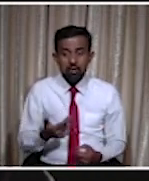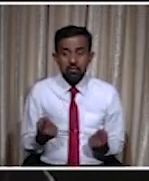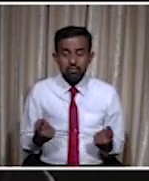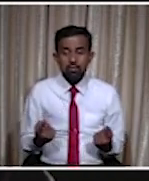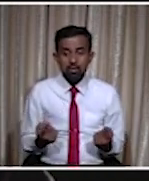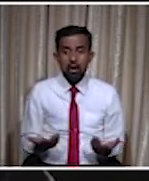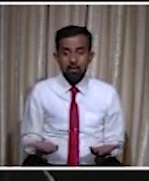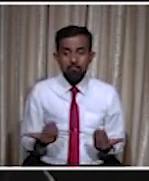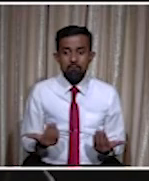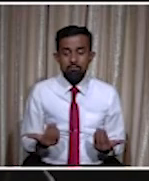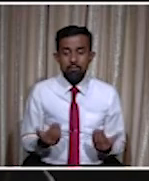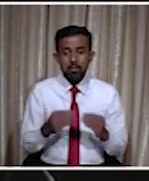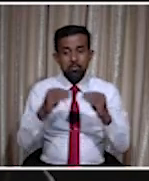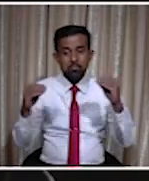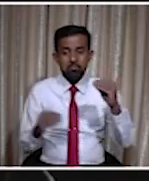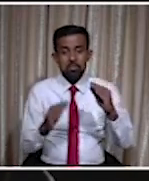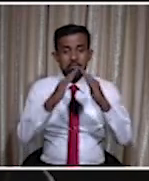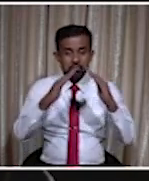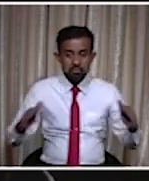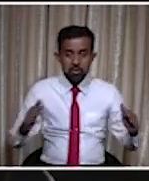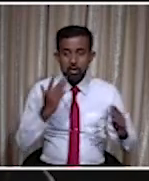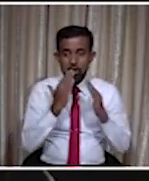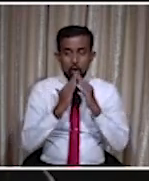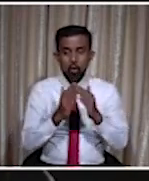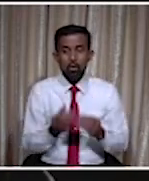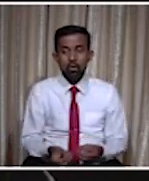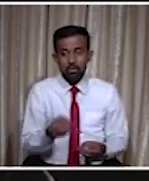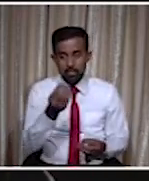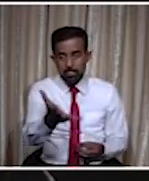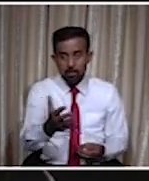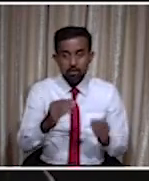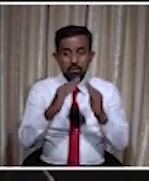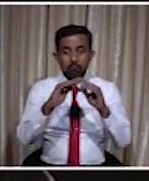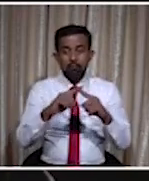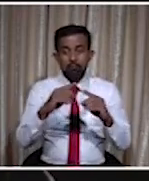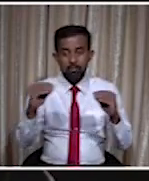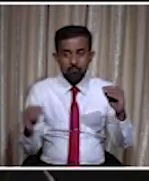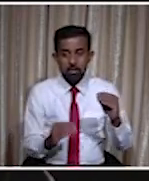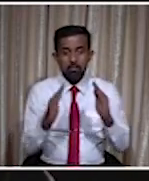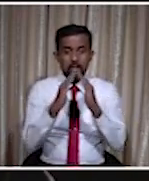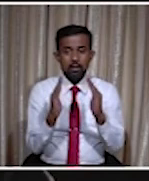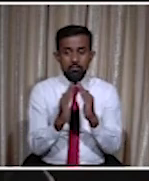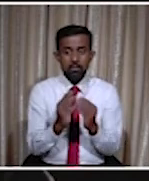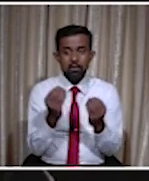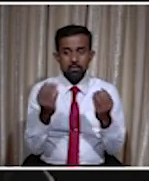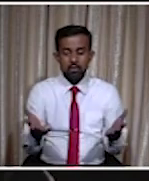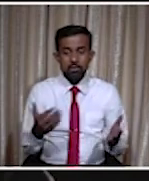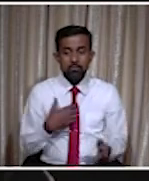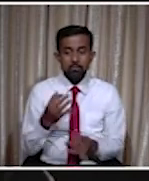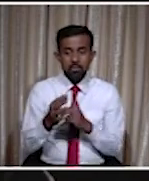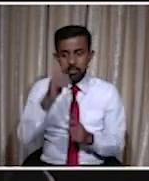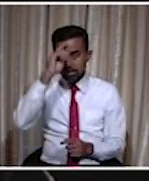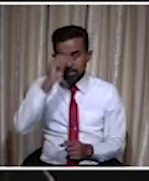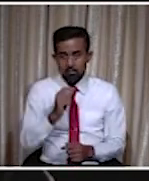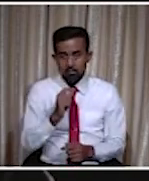buildings, school buildings as well as housing facilities for them. In fact, when I met the president, I pleaded with the president to make a visit to those